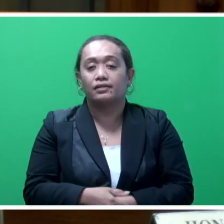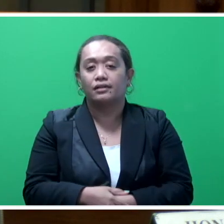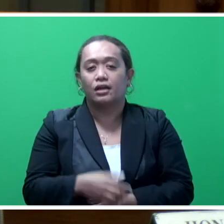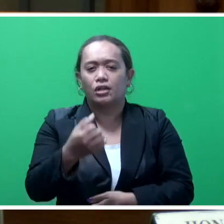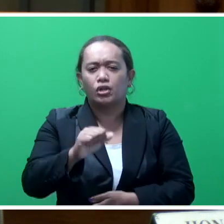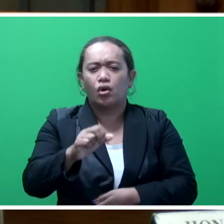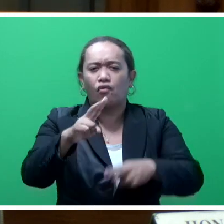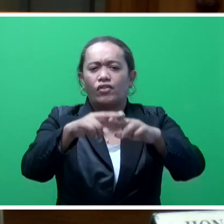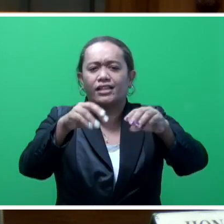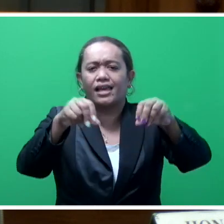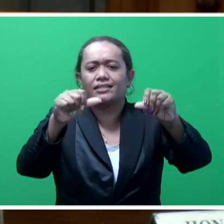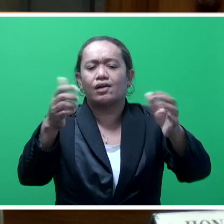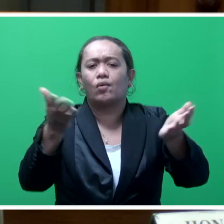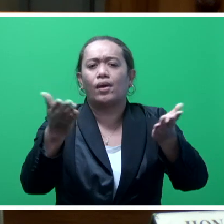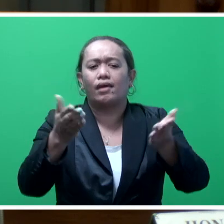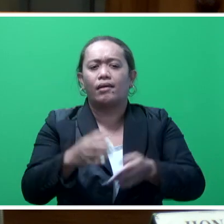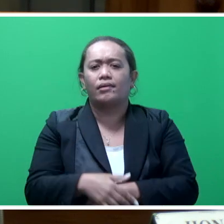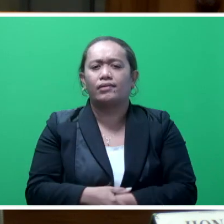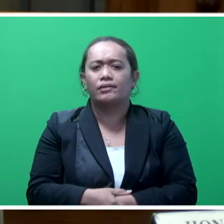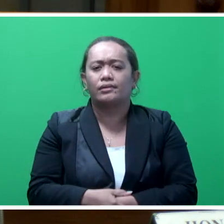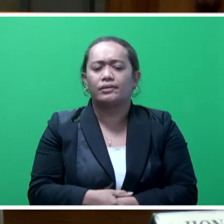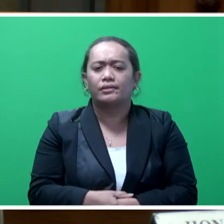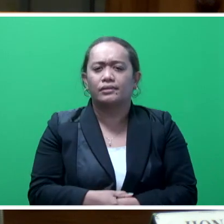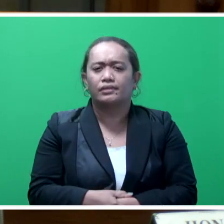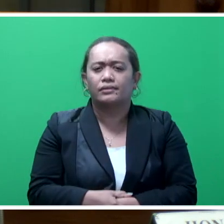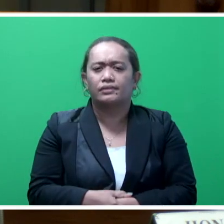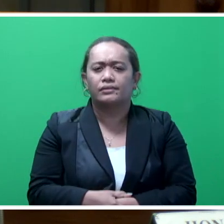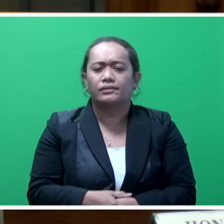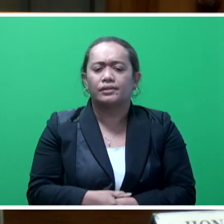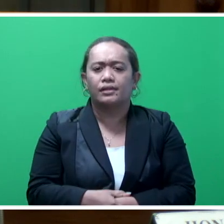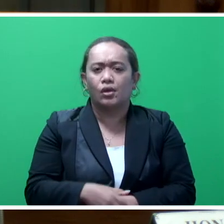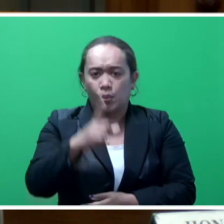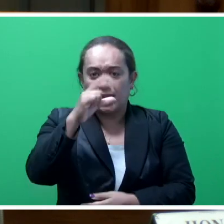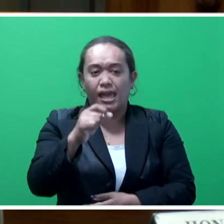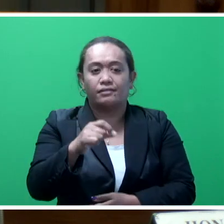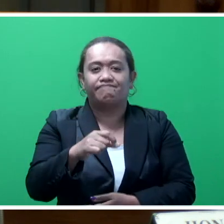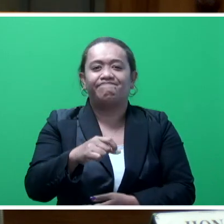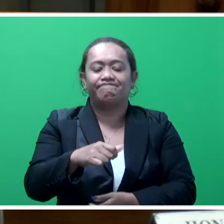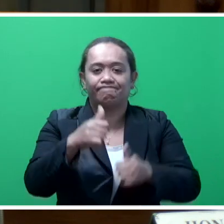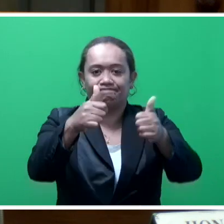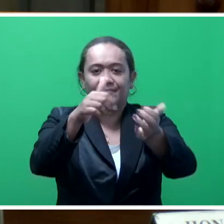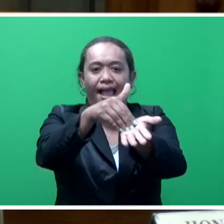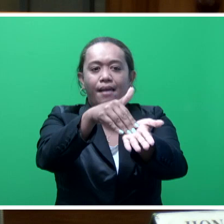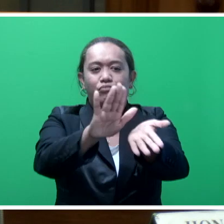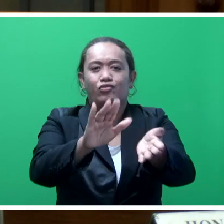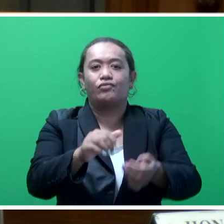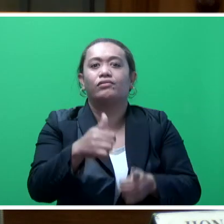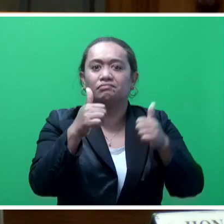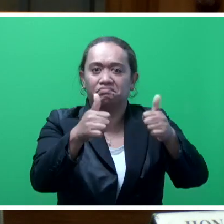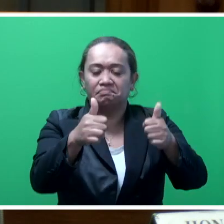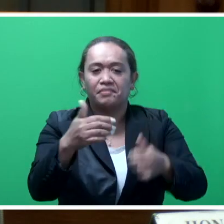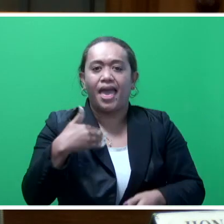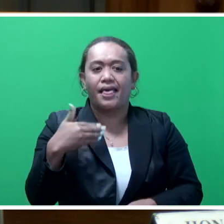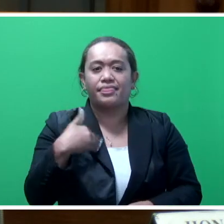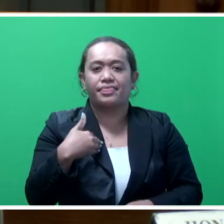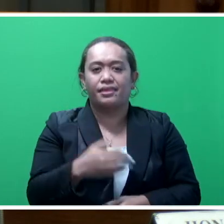utilized in those islands, and those islands will be then certified as organic island, and the product that comes out of